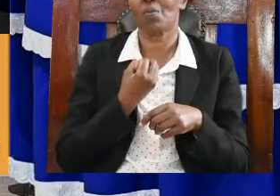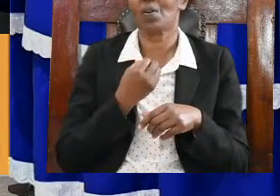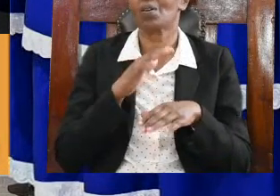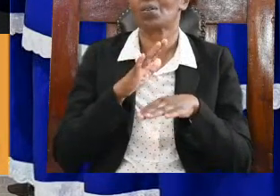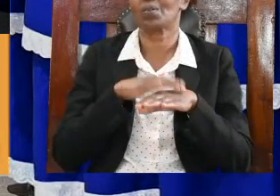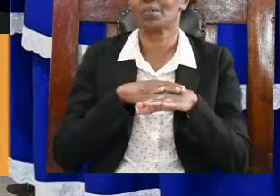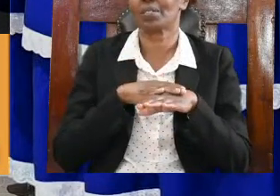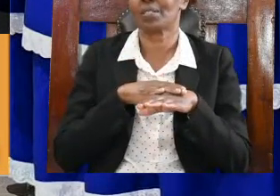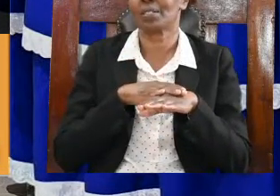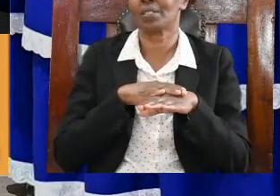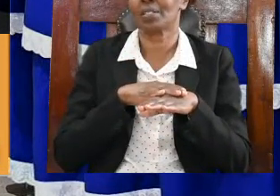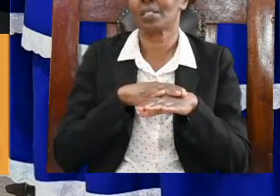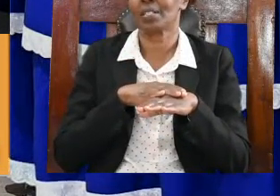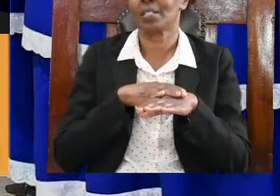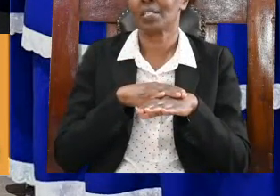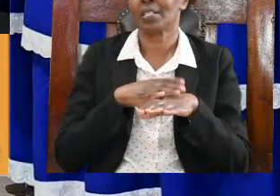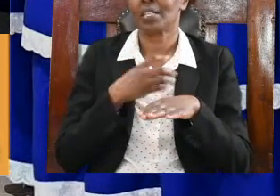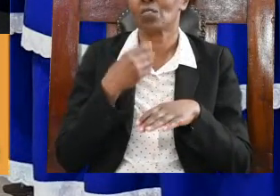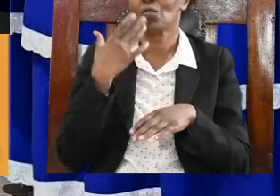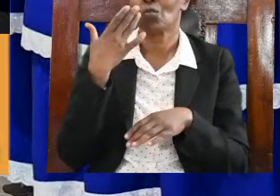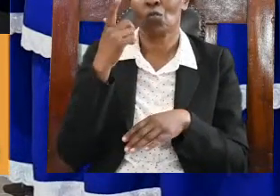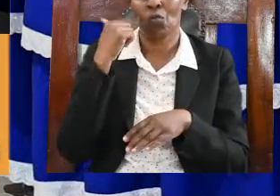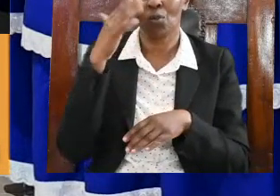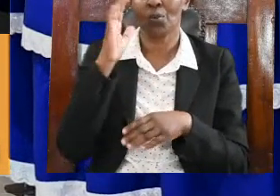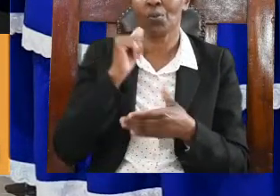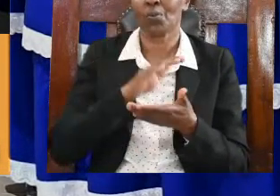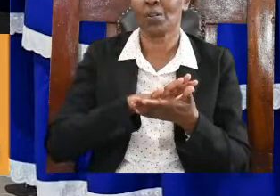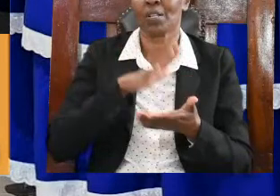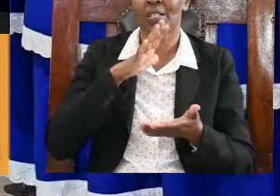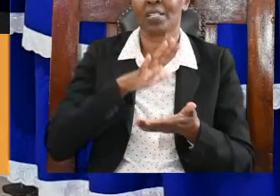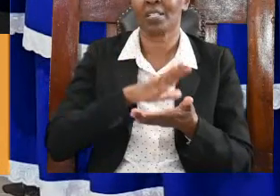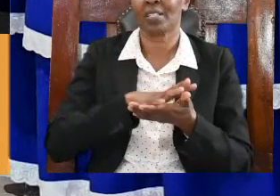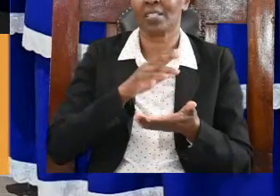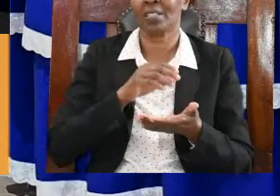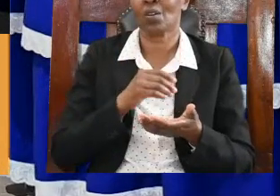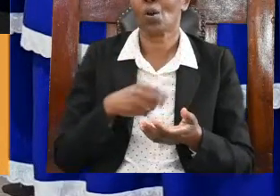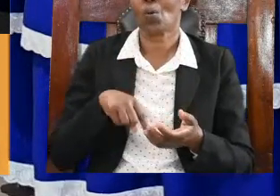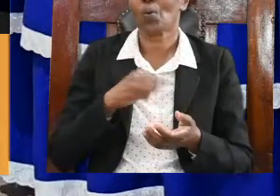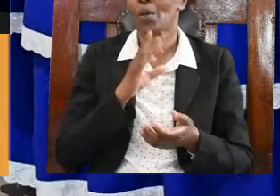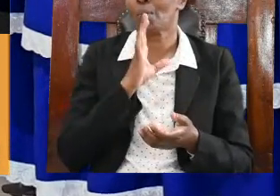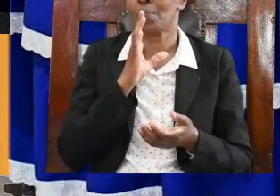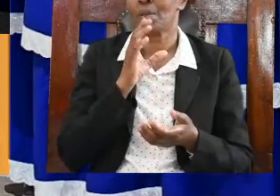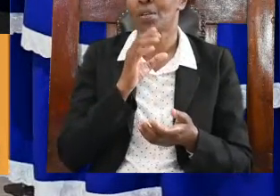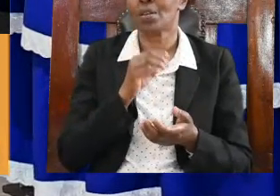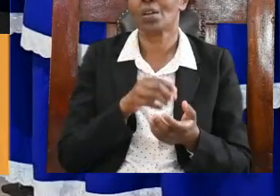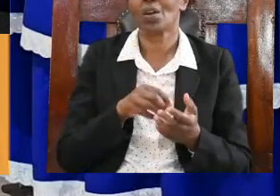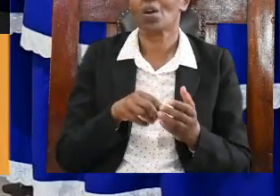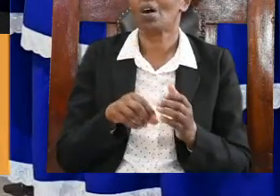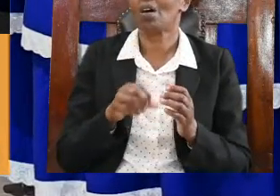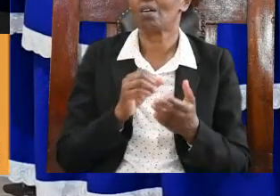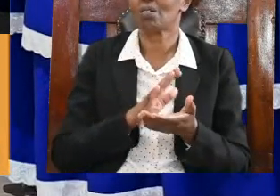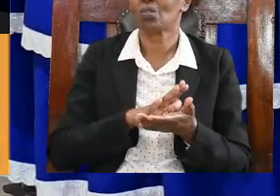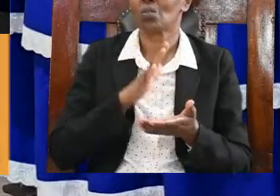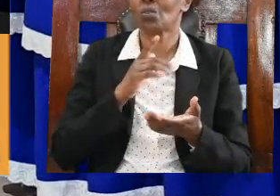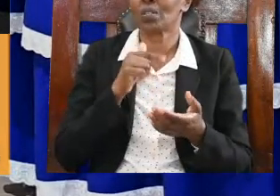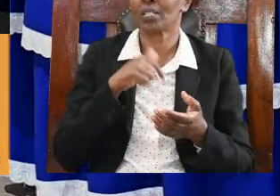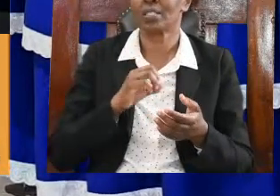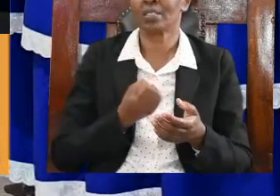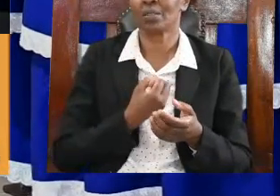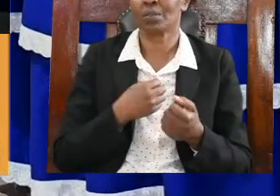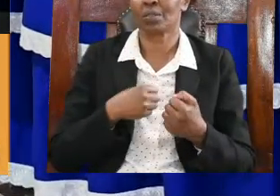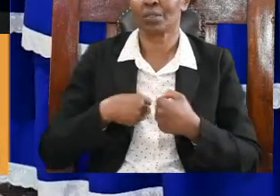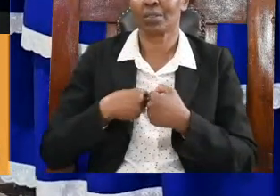edification and even for your glory. May we be objects of your glory even in our